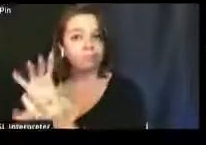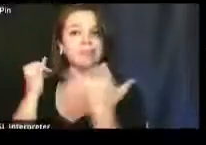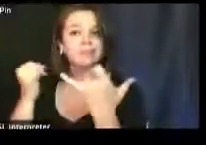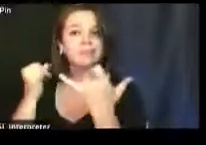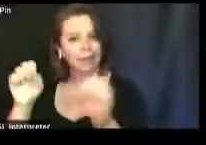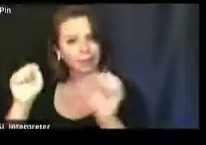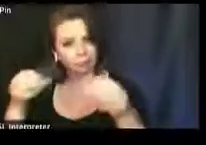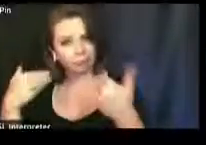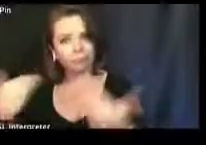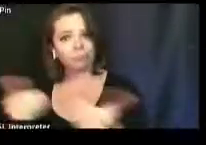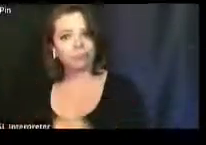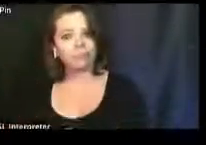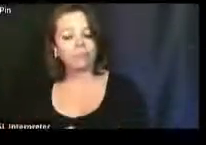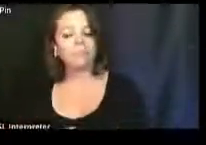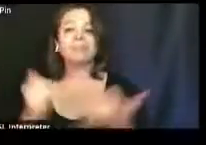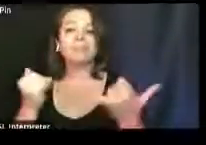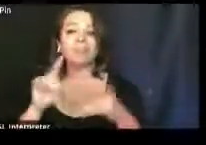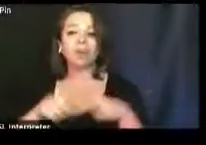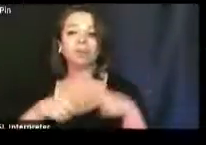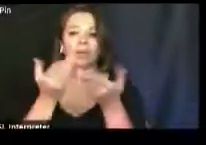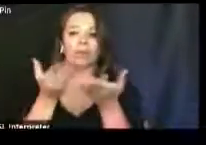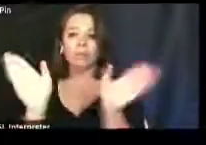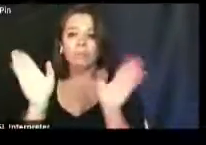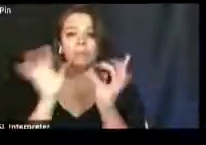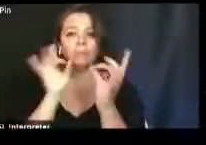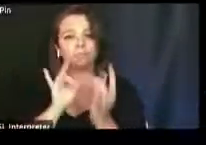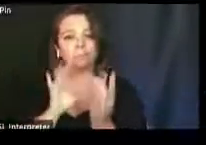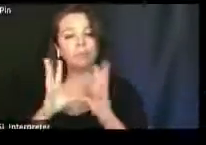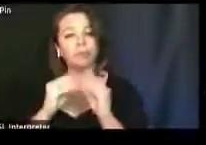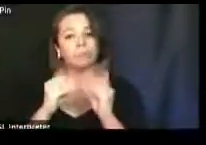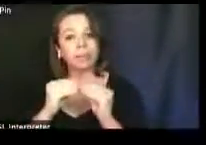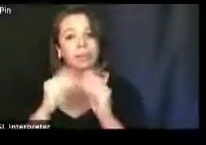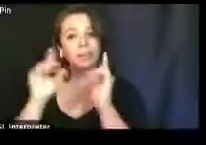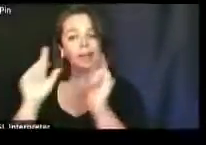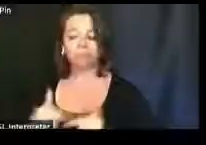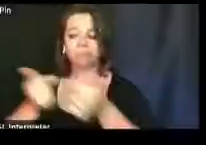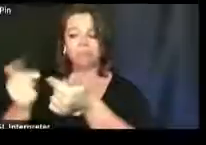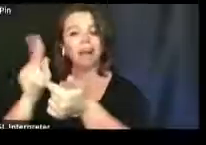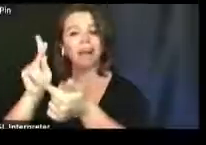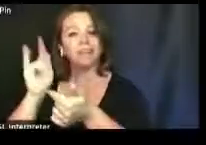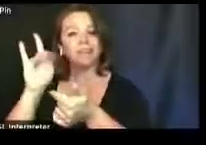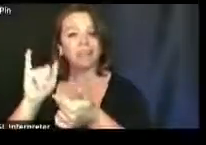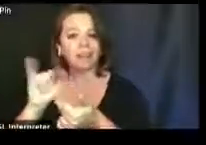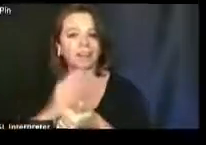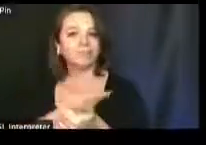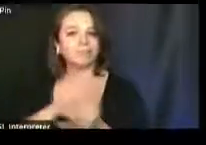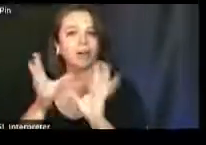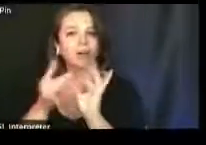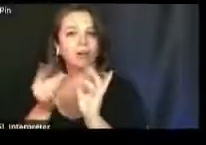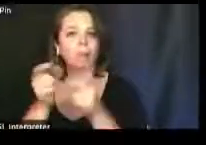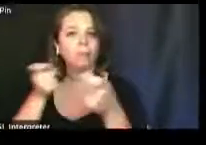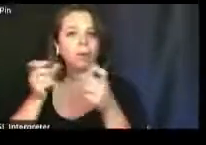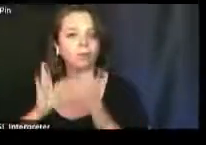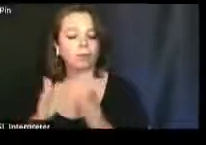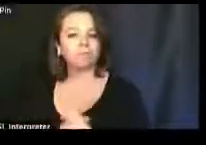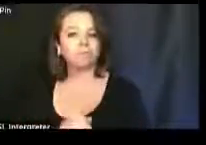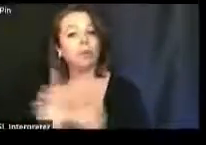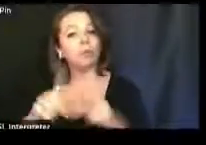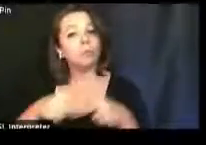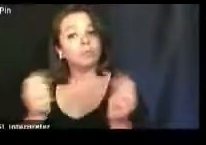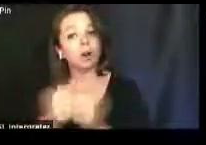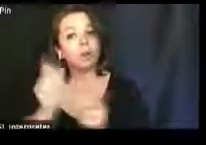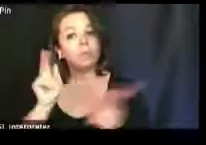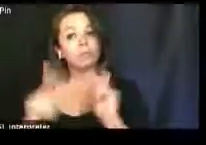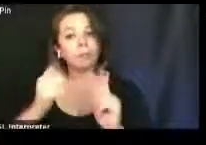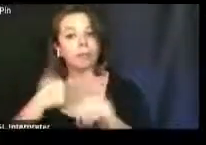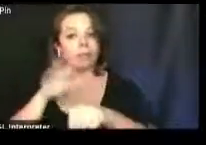will now begin the public input sessions, and I will pass this over to Katie, our comment moderator. We will start with people who are registered and